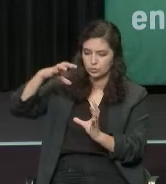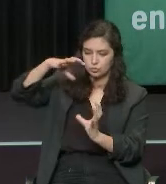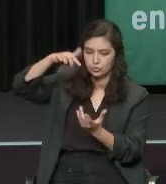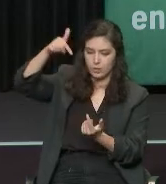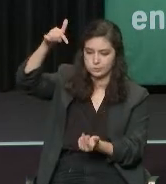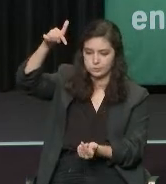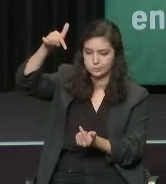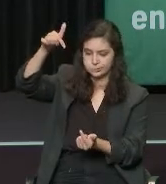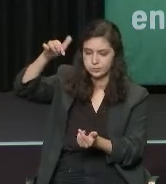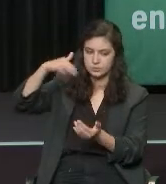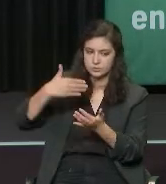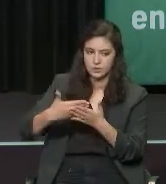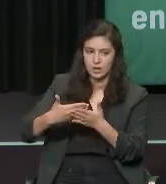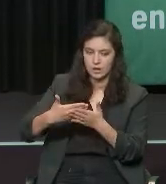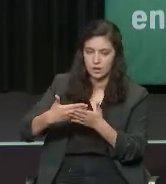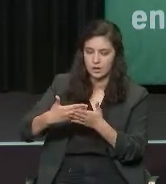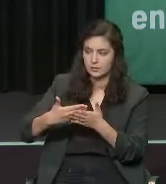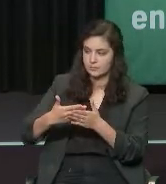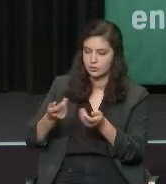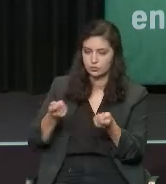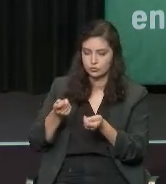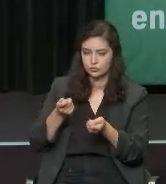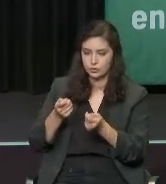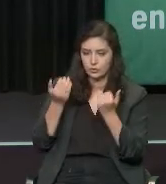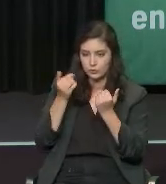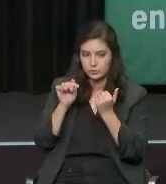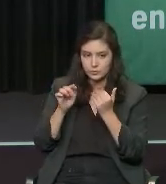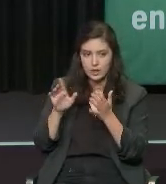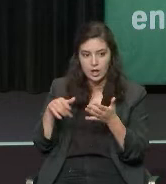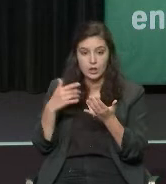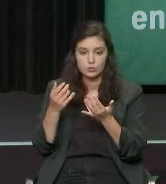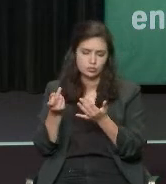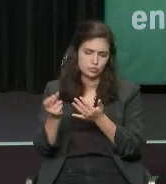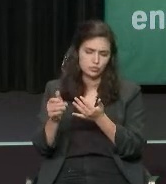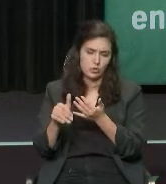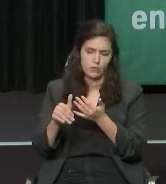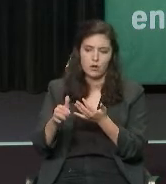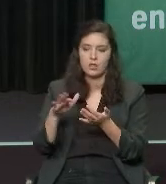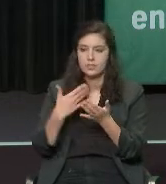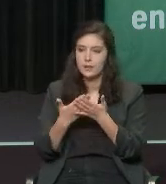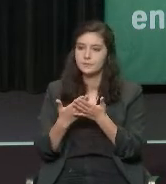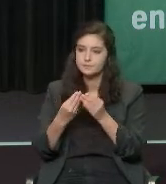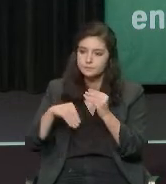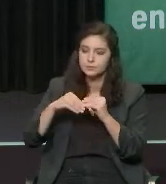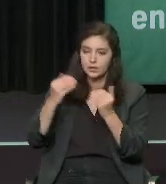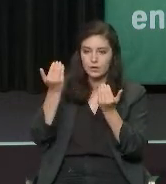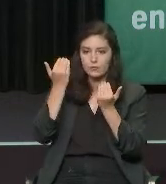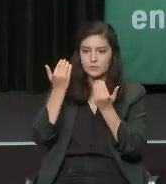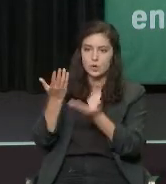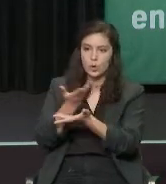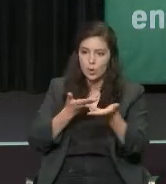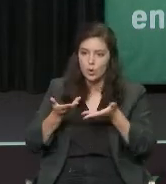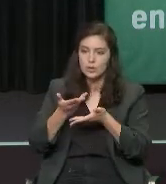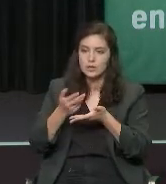provide the global coverage with LiDAR information. And in the next few years, we will also be able to complement this information with the